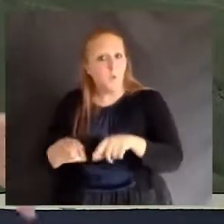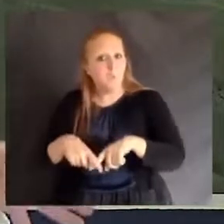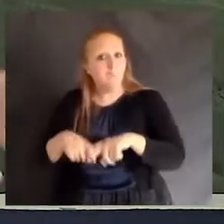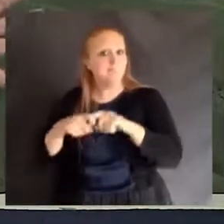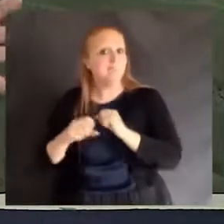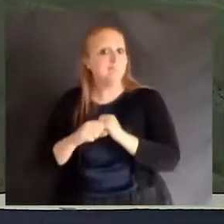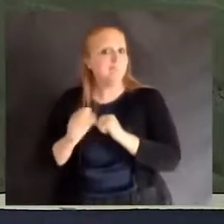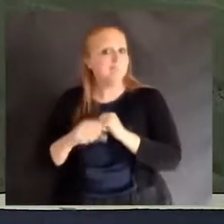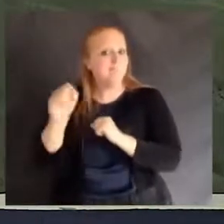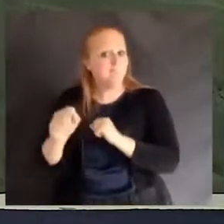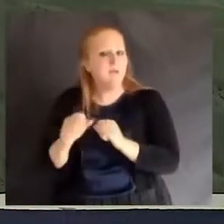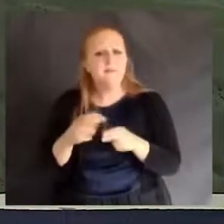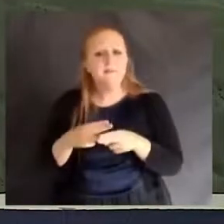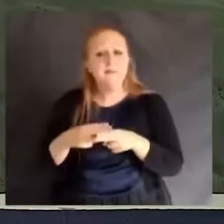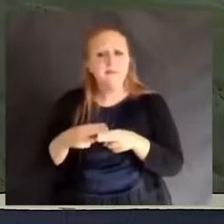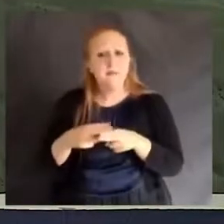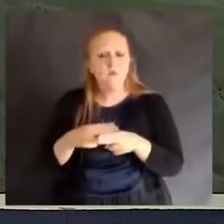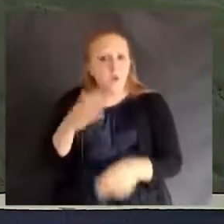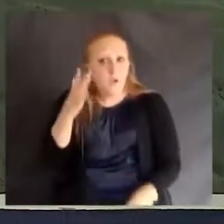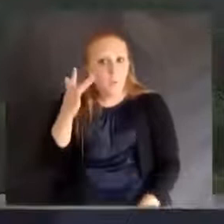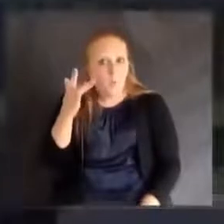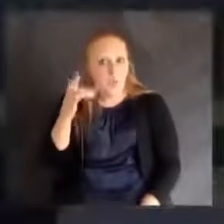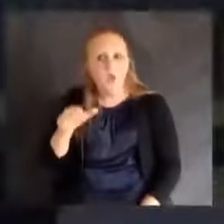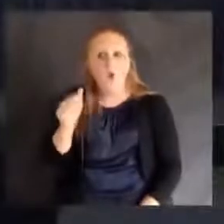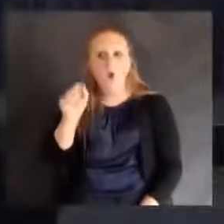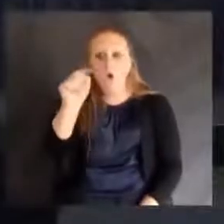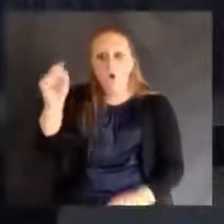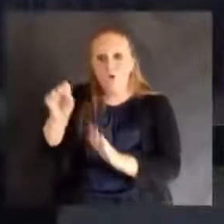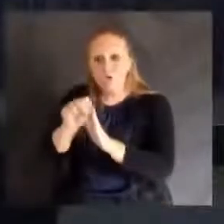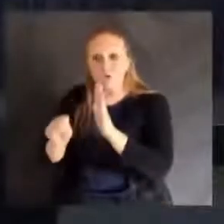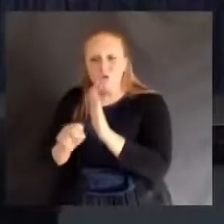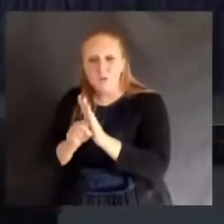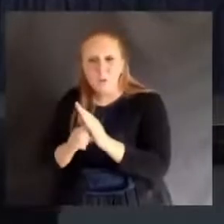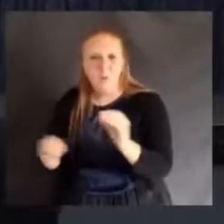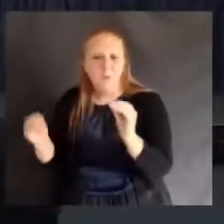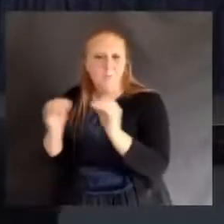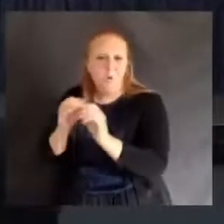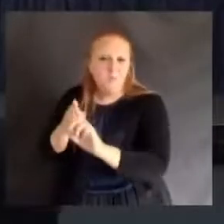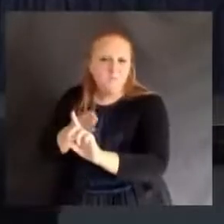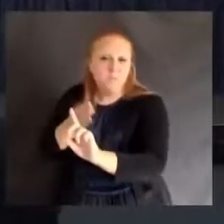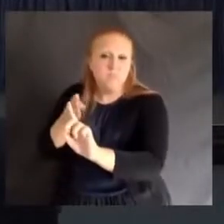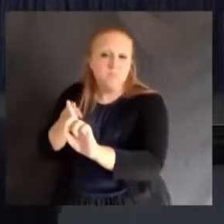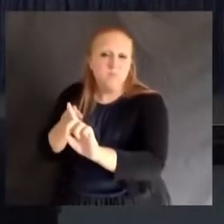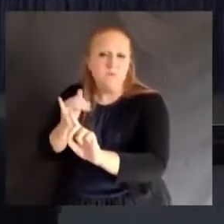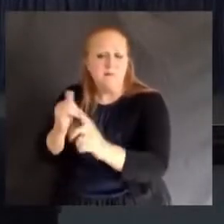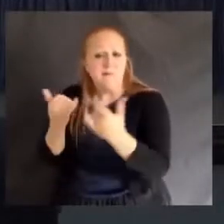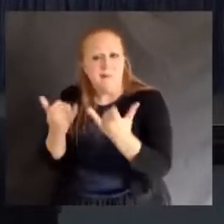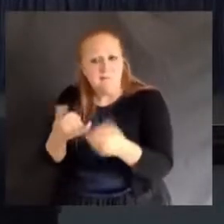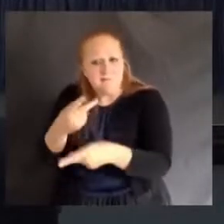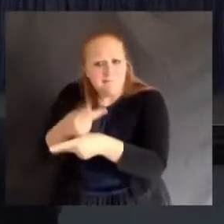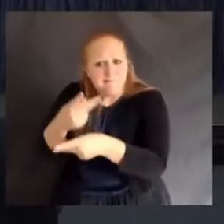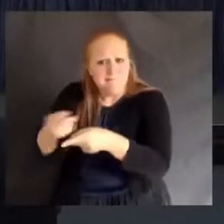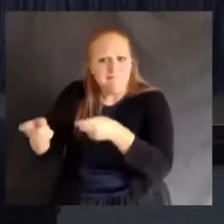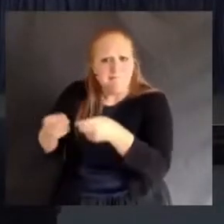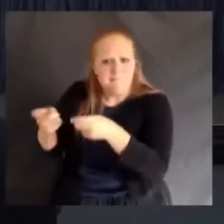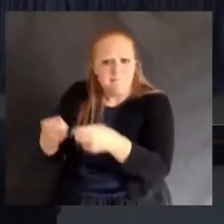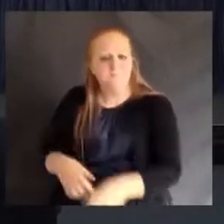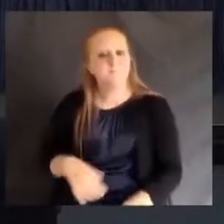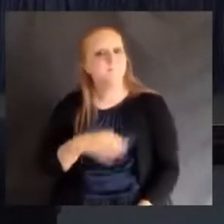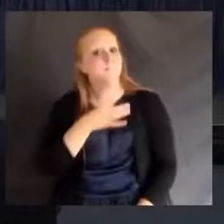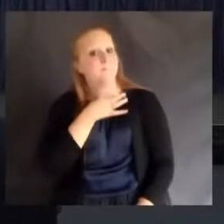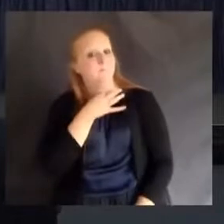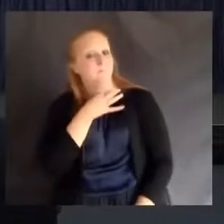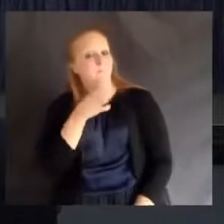hope they're just handling a surge from the other states. How much contact? I'm just curious, do you plan to work more collaboratively with Mayor